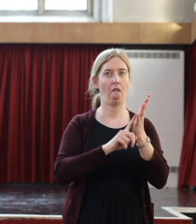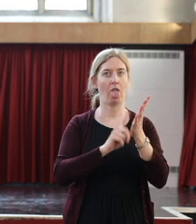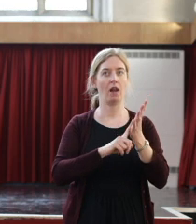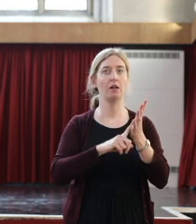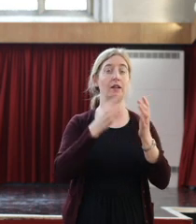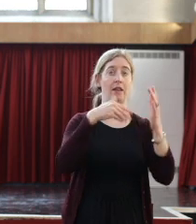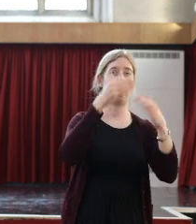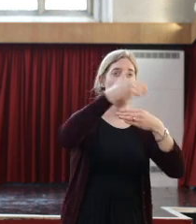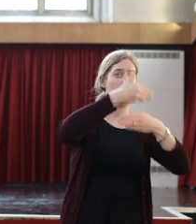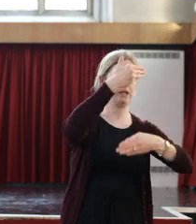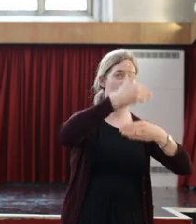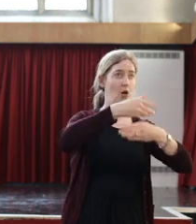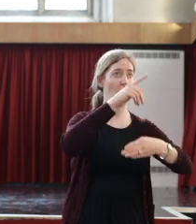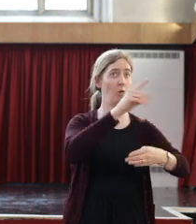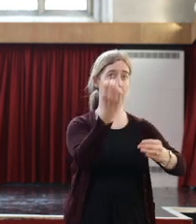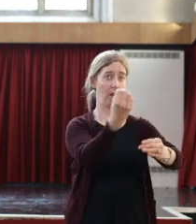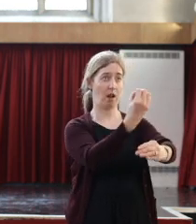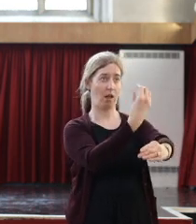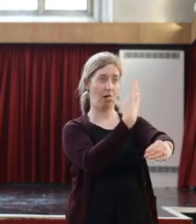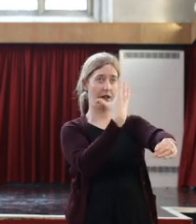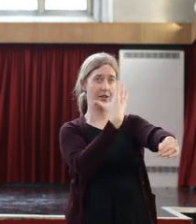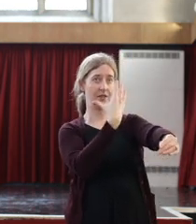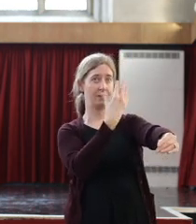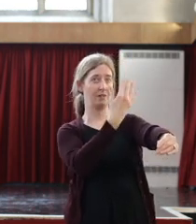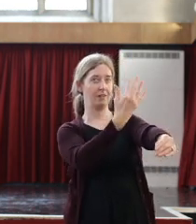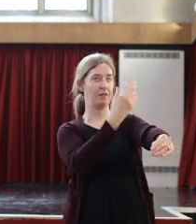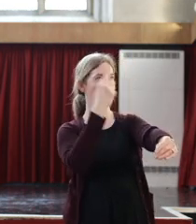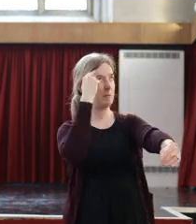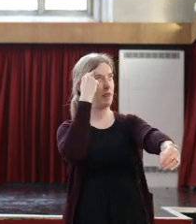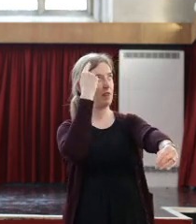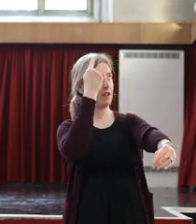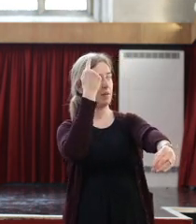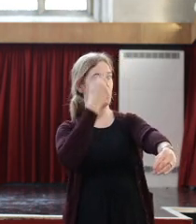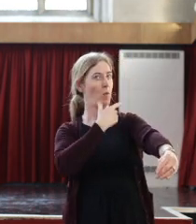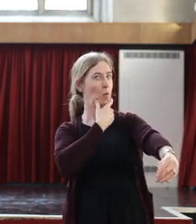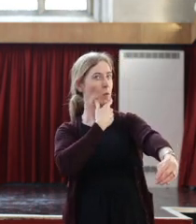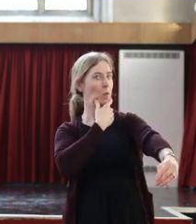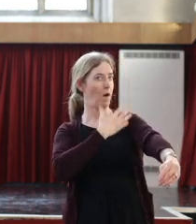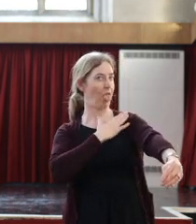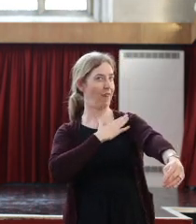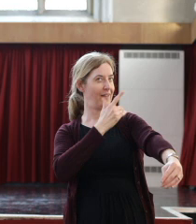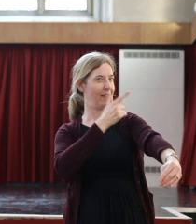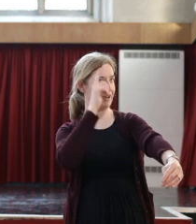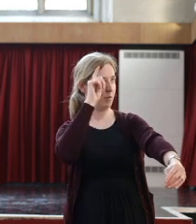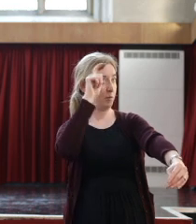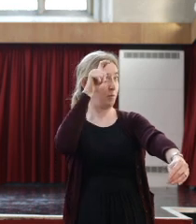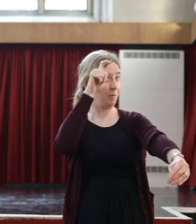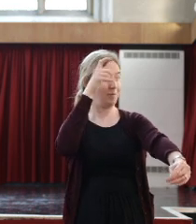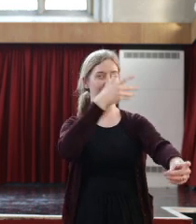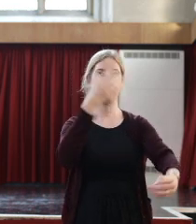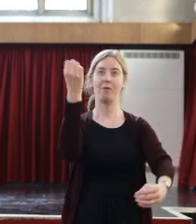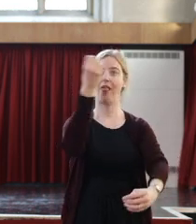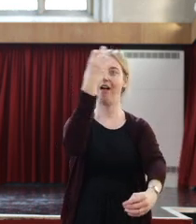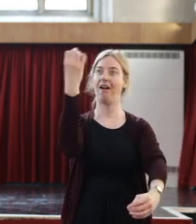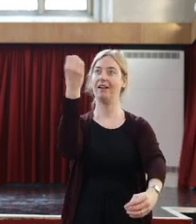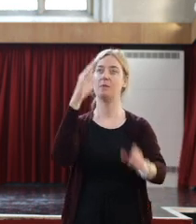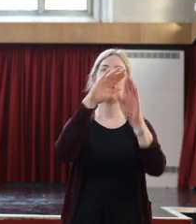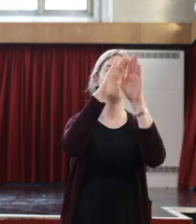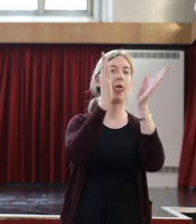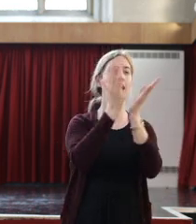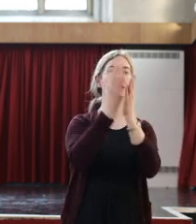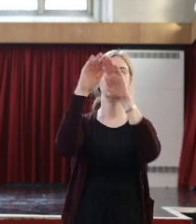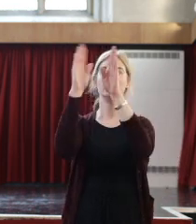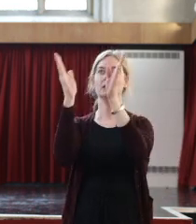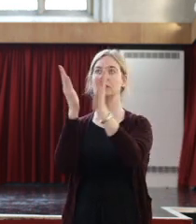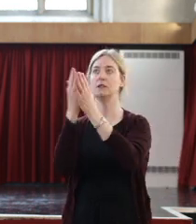so just coincidentally there was a bit of lighting behind it, which I really liked, that lit up some planets that I've made from